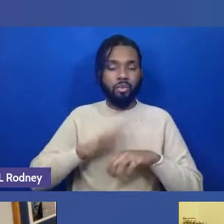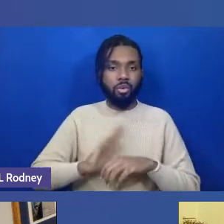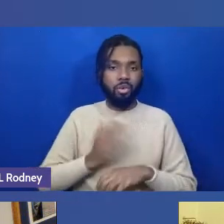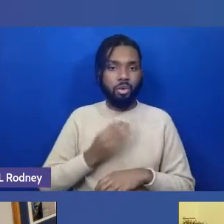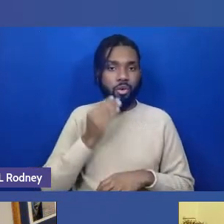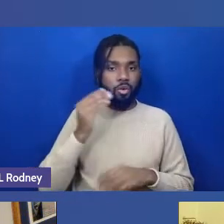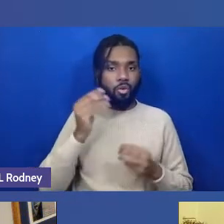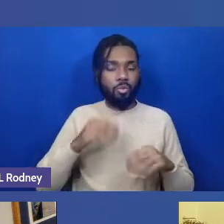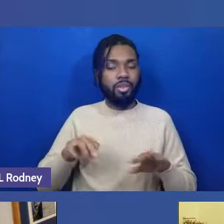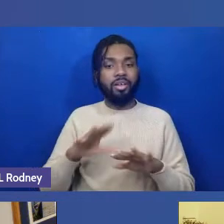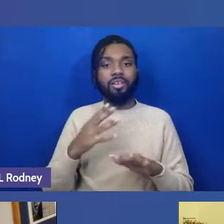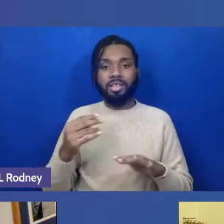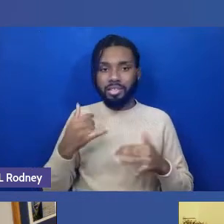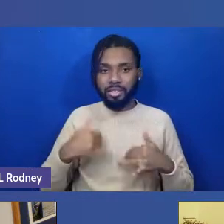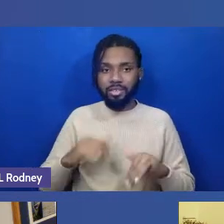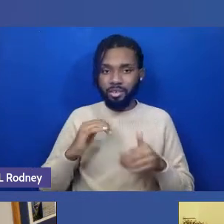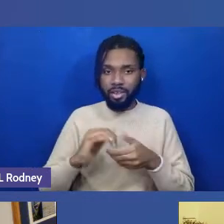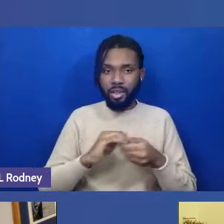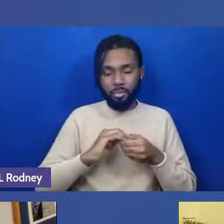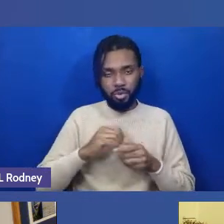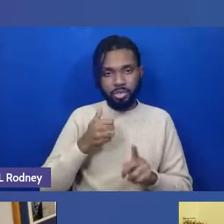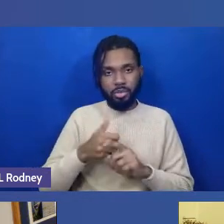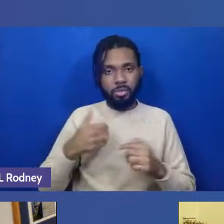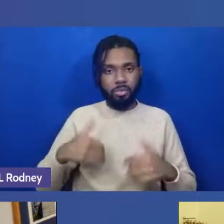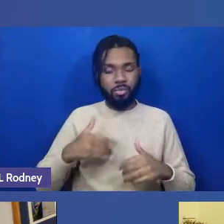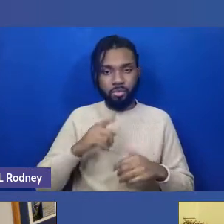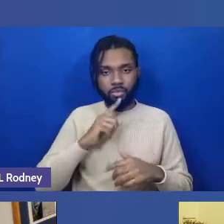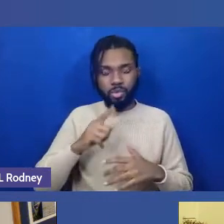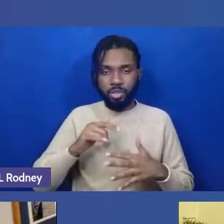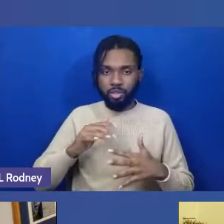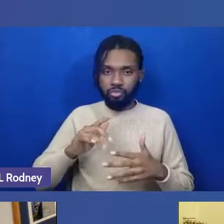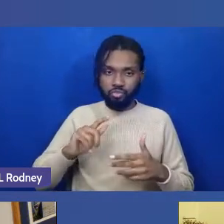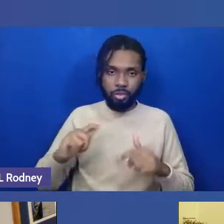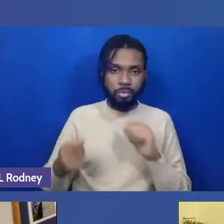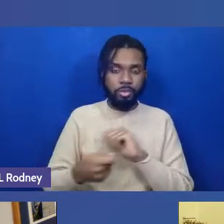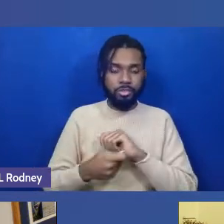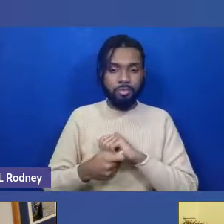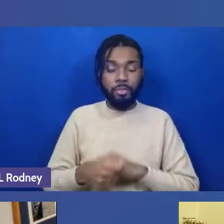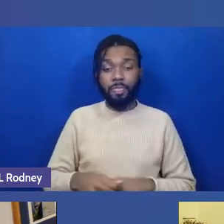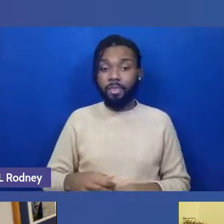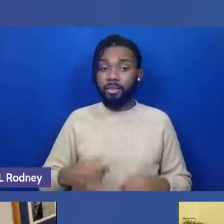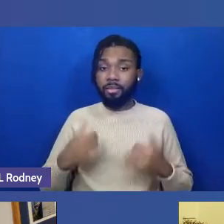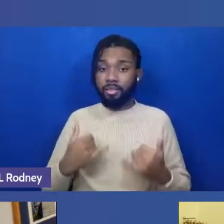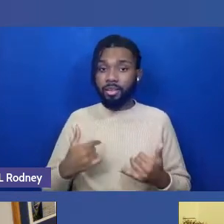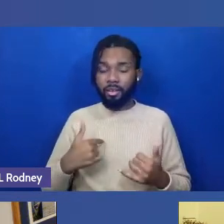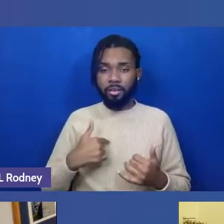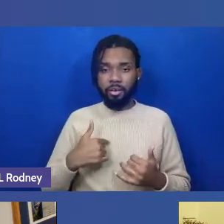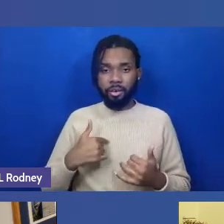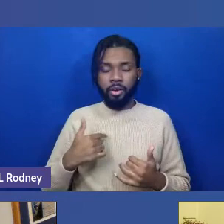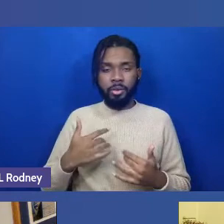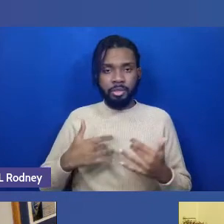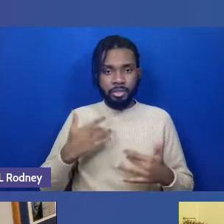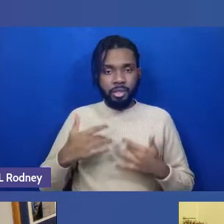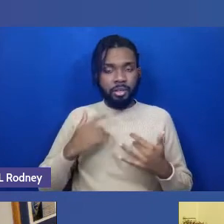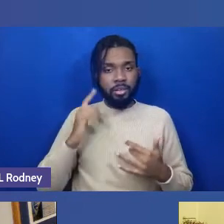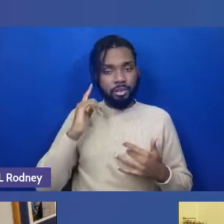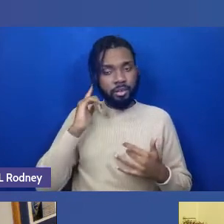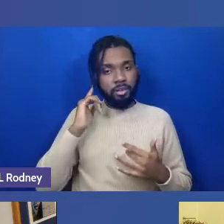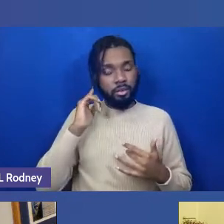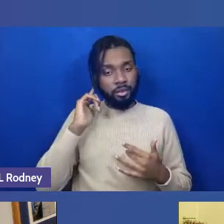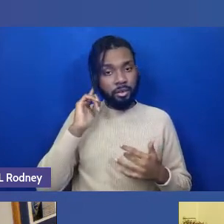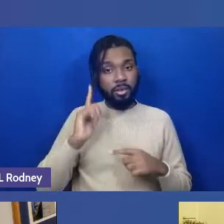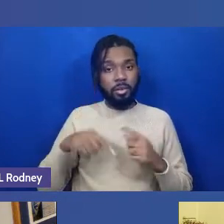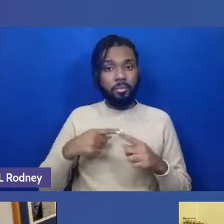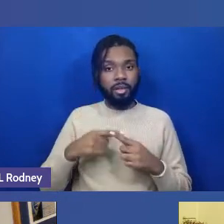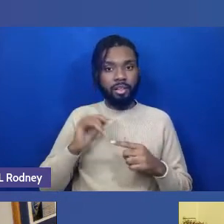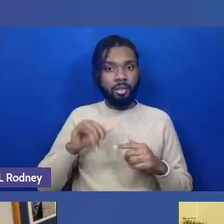is really, really transformational. And I'm really excited now by the possibilities that